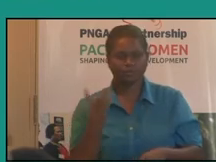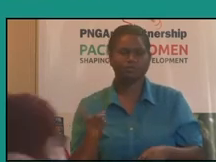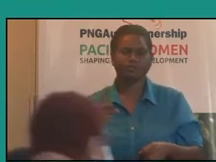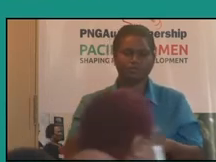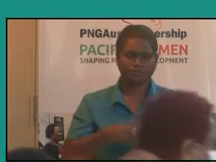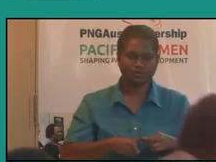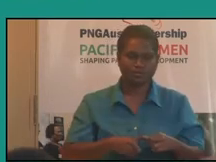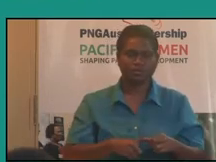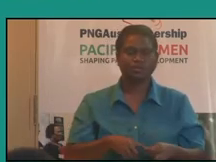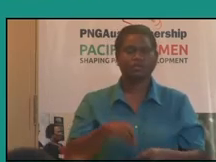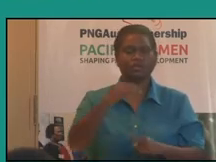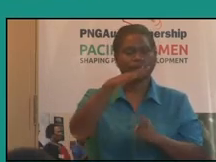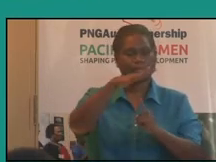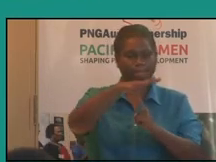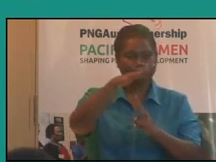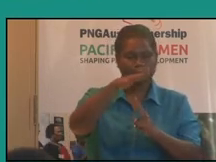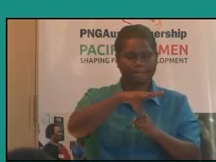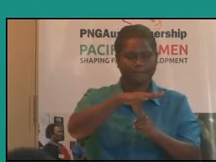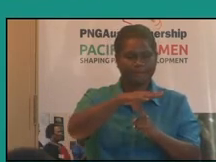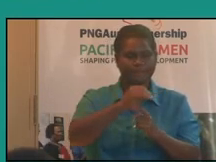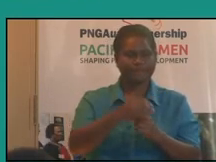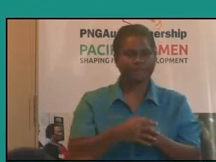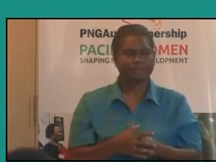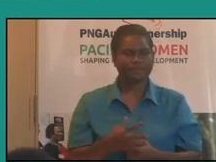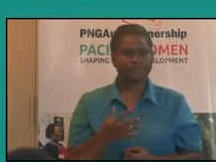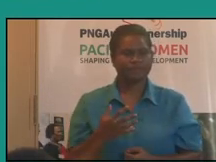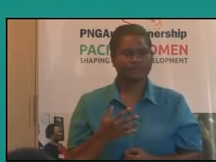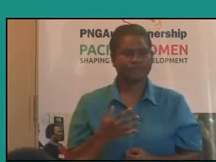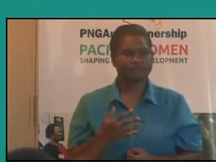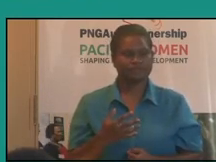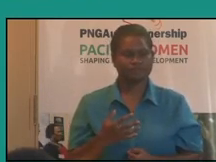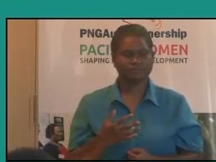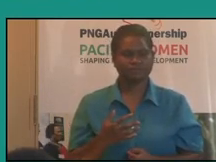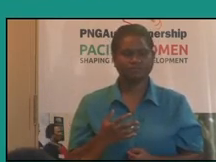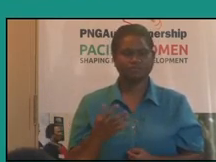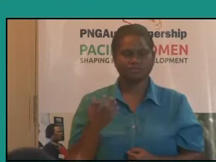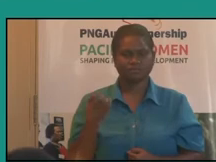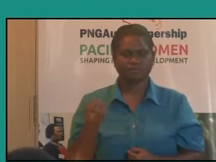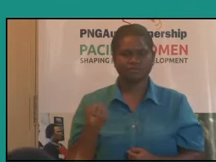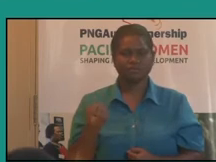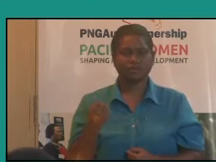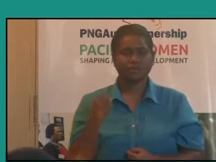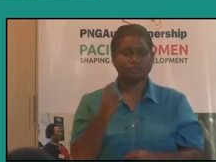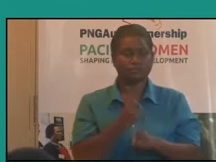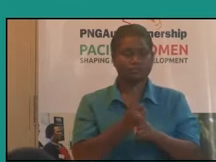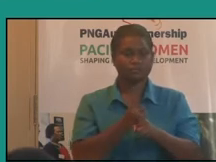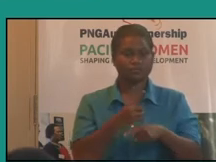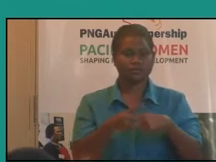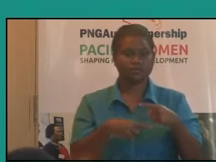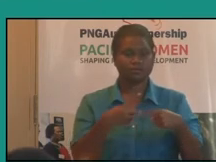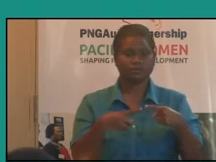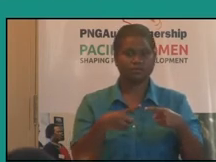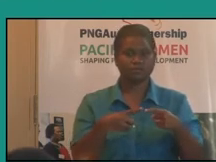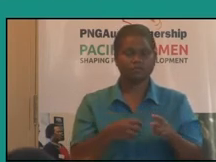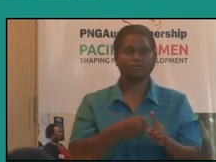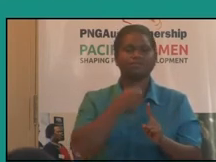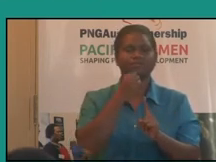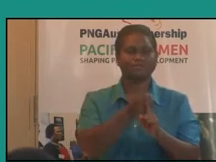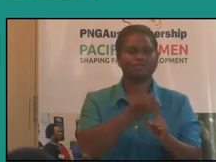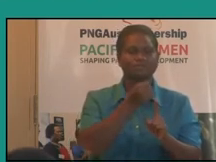assembly, the importance of having an even playing field when we're talking about the actual campaign journey